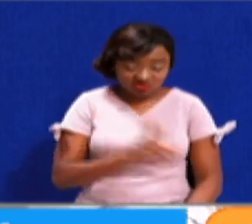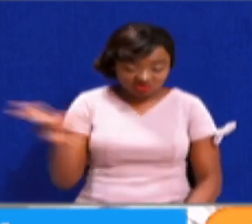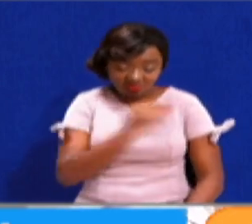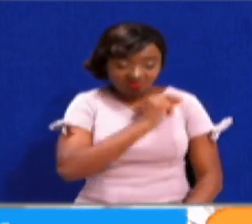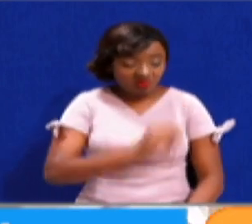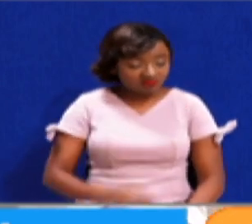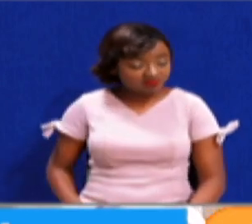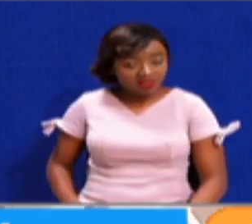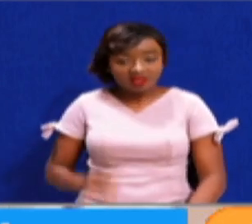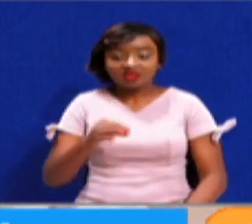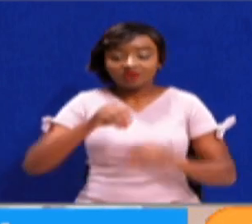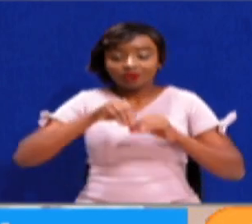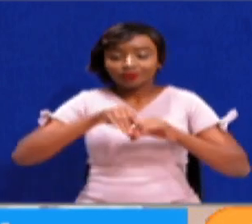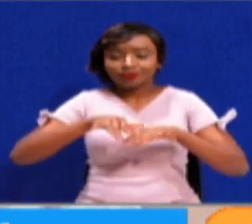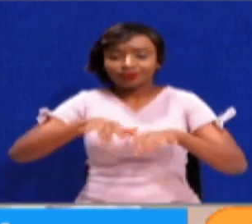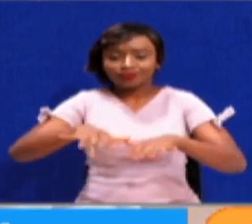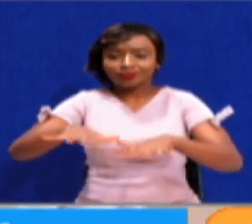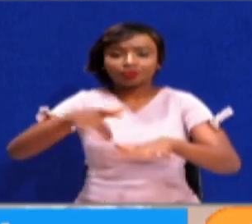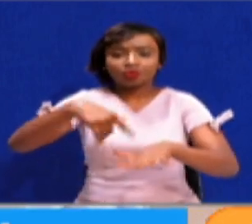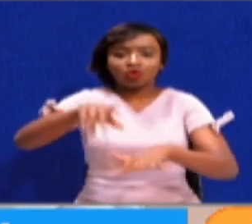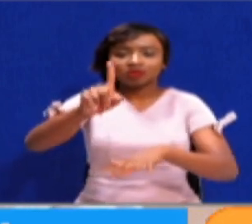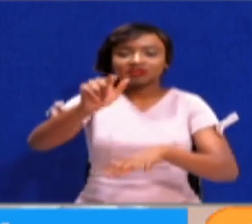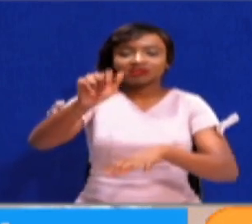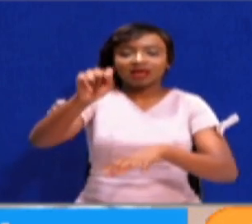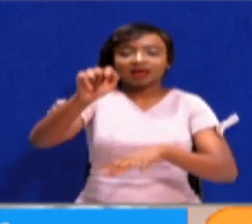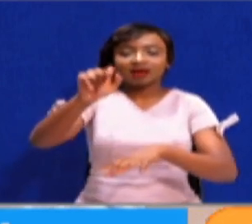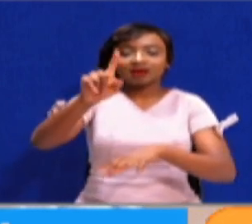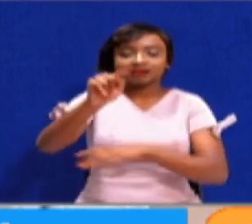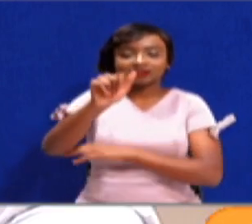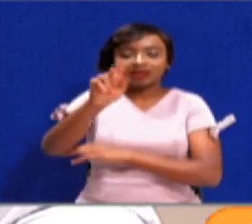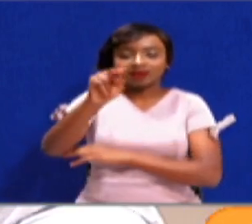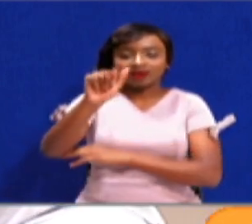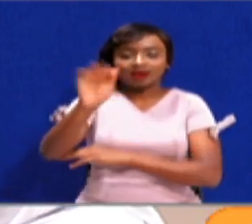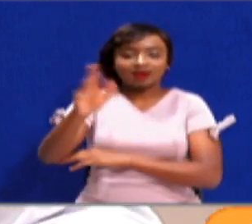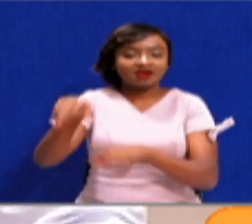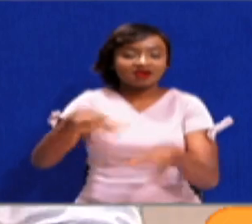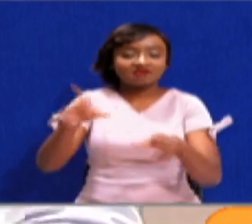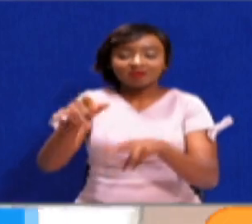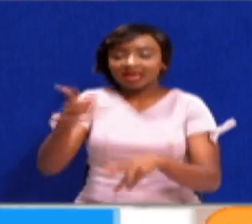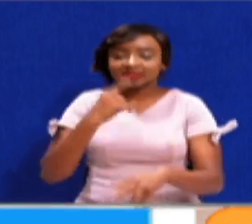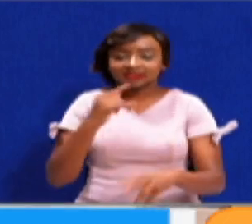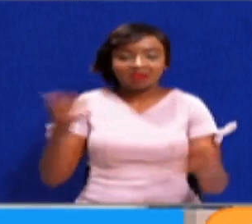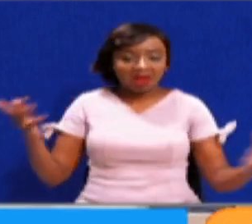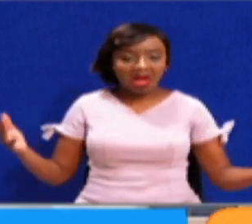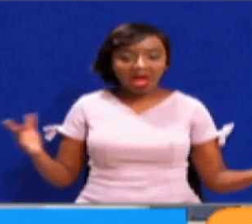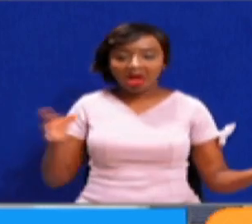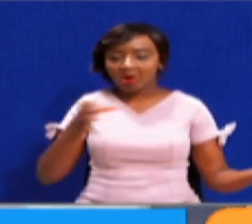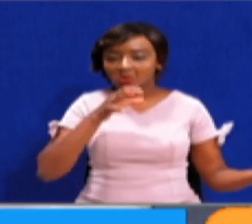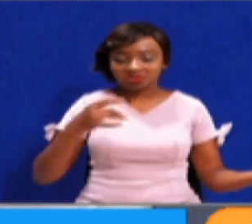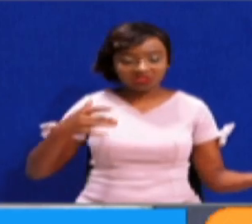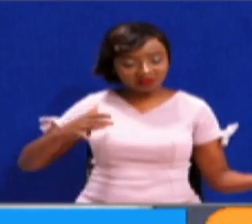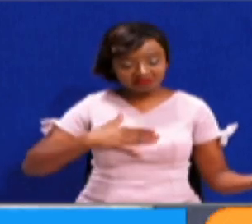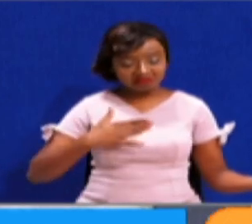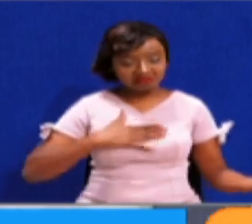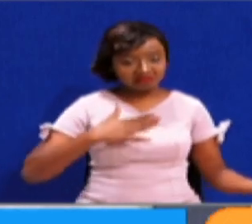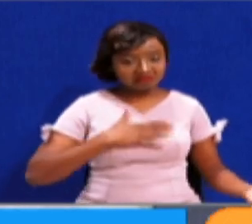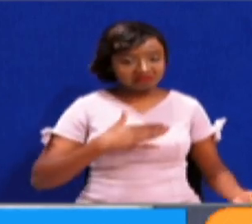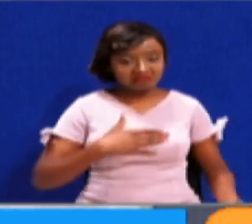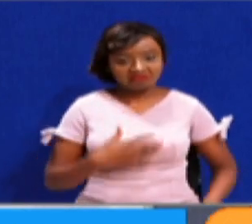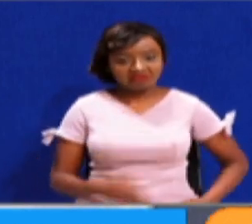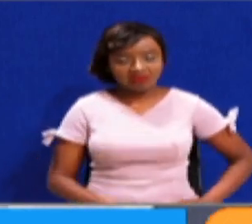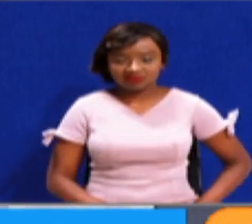that water goes downstream all the way to Tana River, what are those guys down there going to say that now they fold their arms and say, no, this water belongs